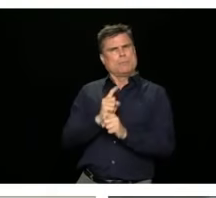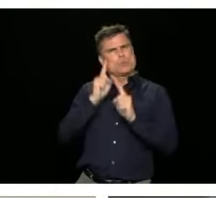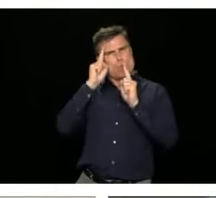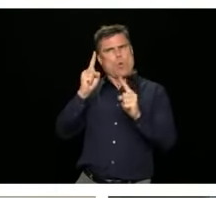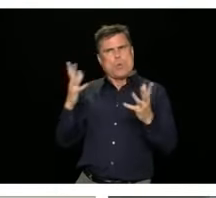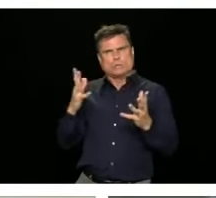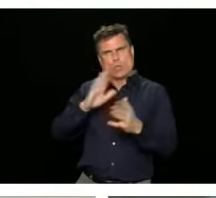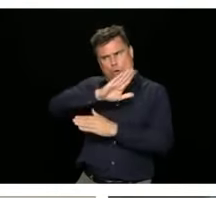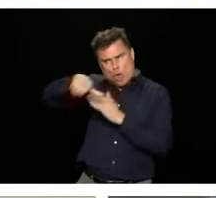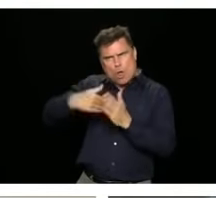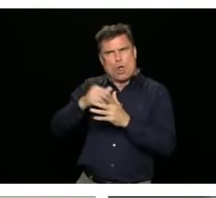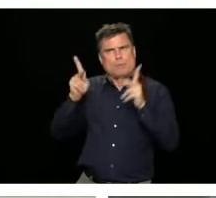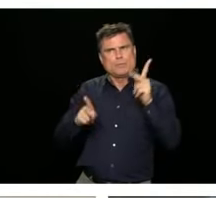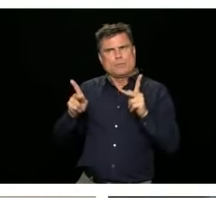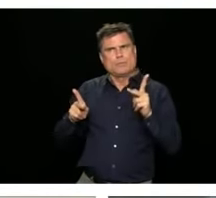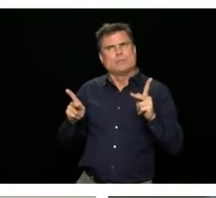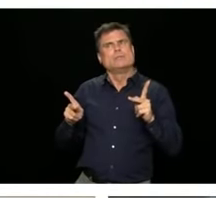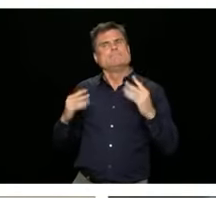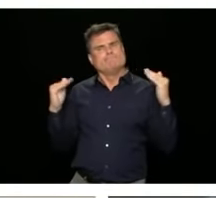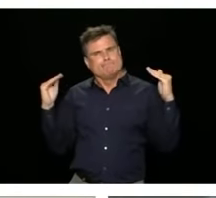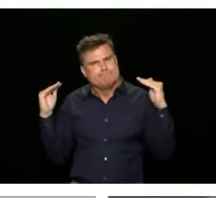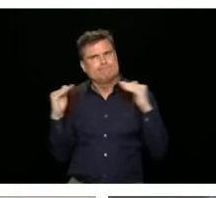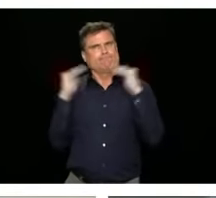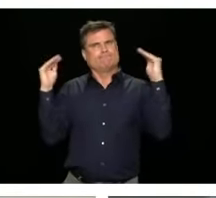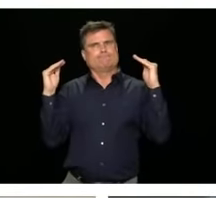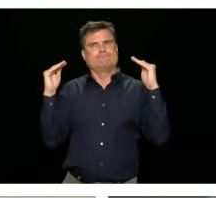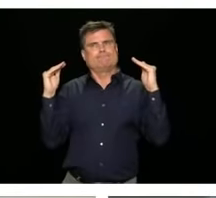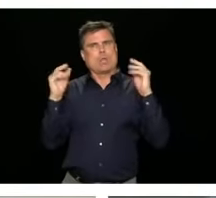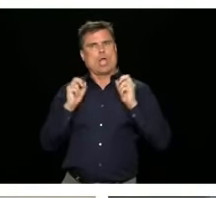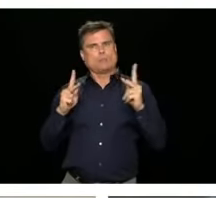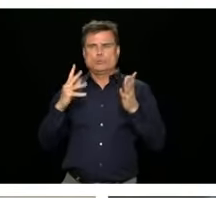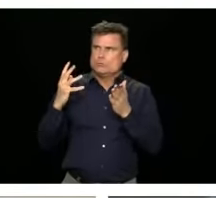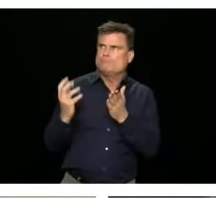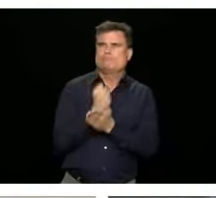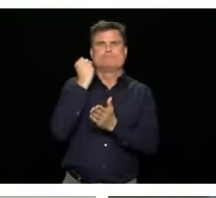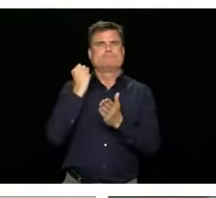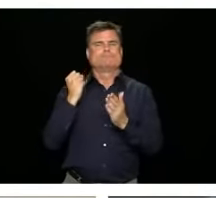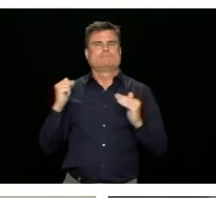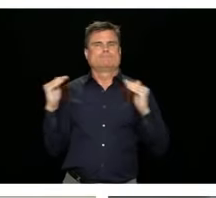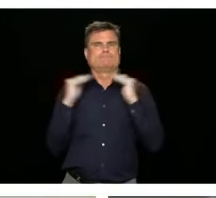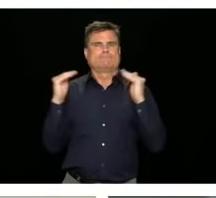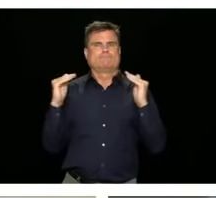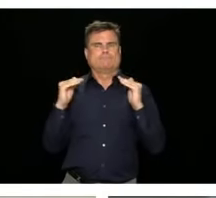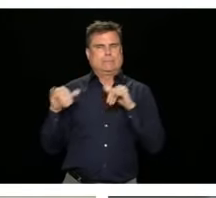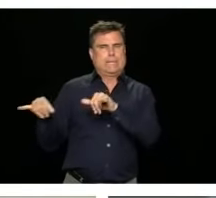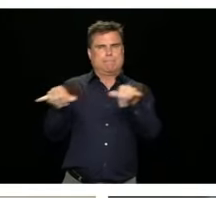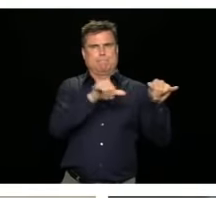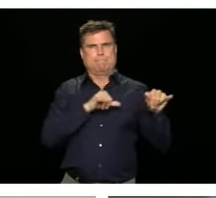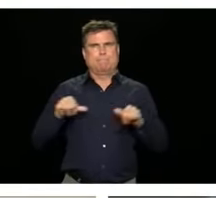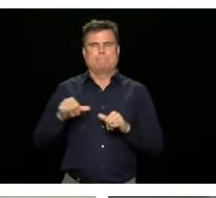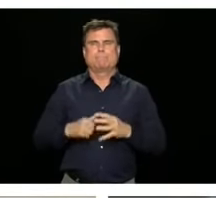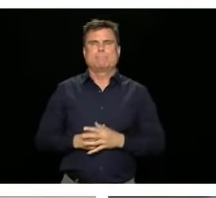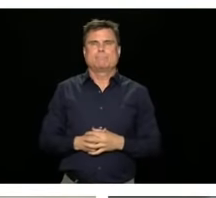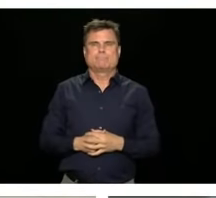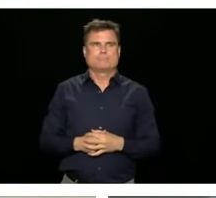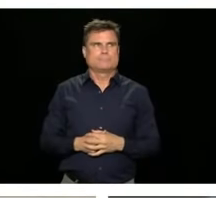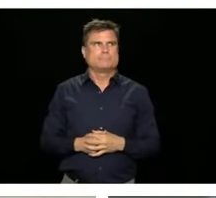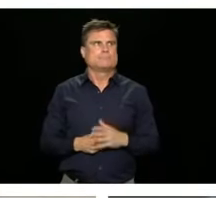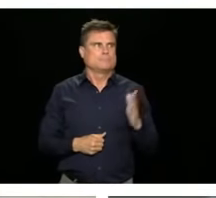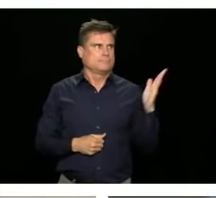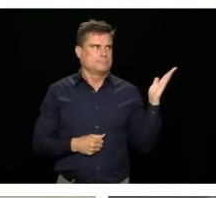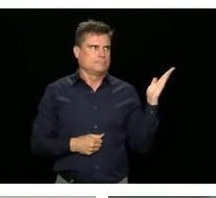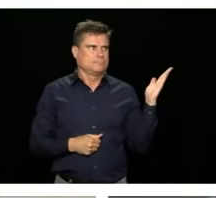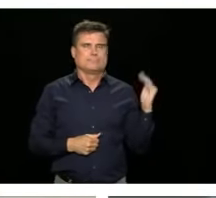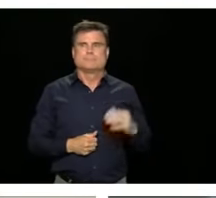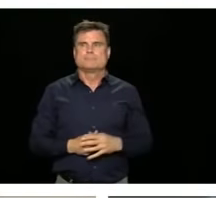I can just really emphasize on what Patricia is saying, the systemic part is absolutely important. Look, I was kind of being a little bit